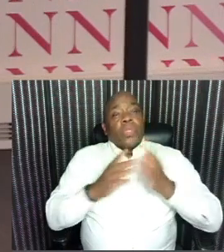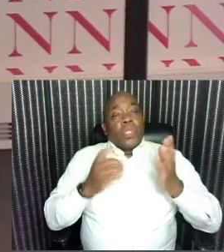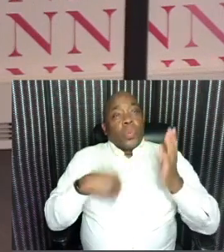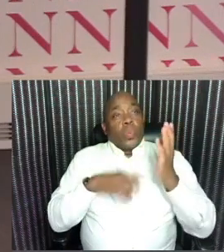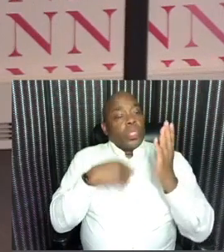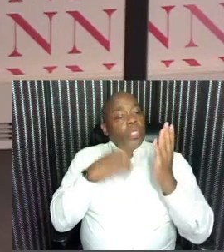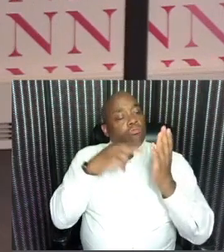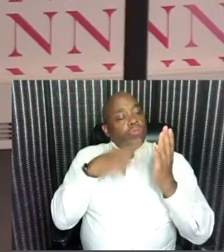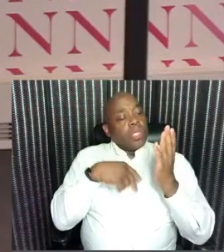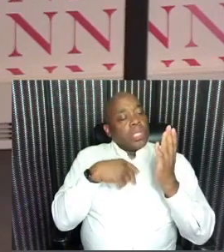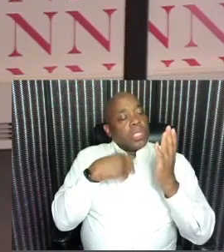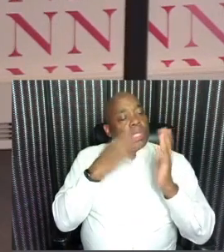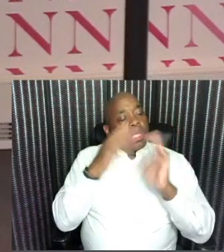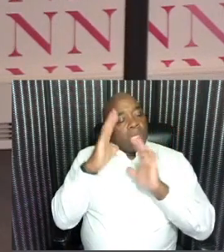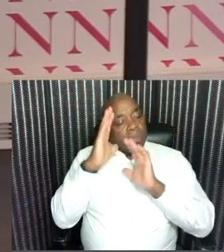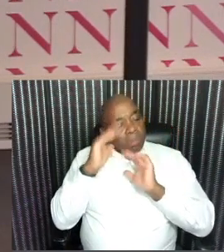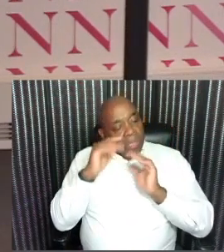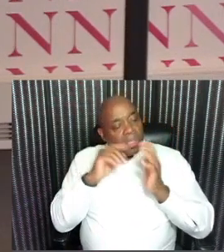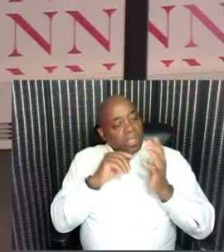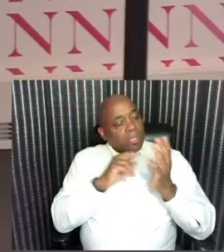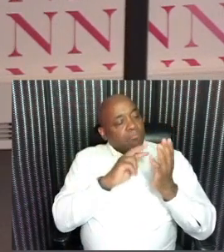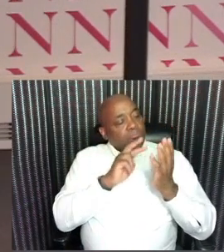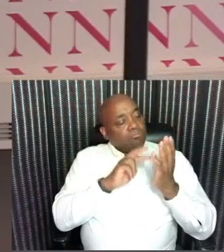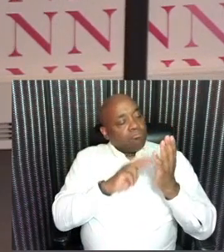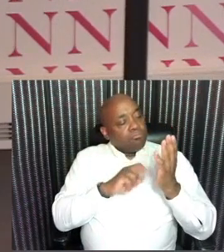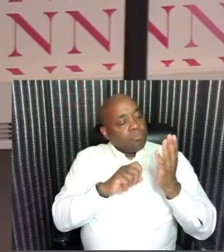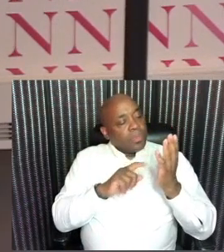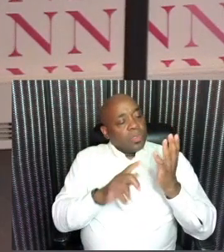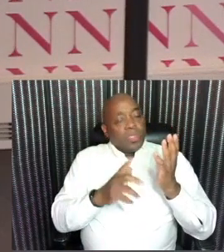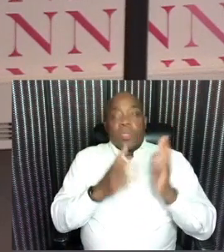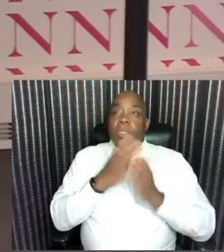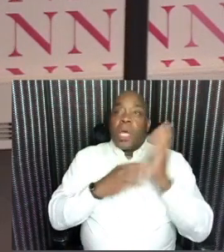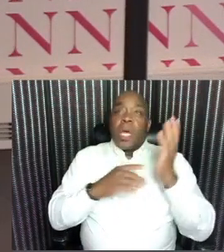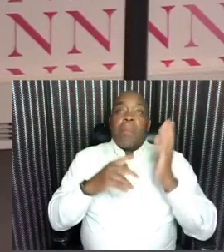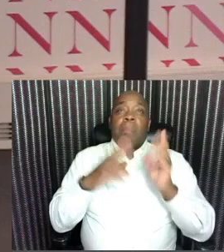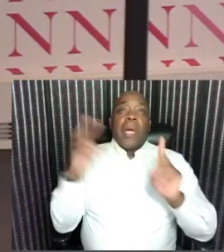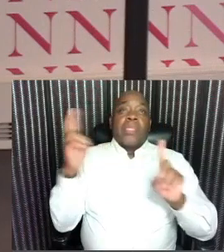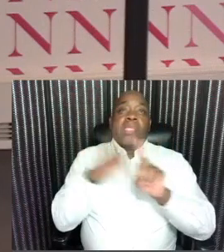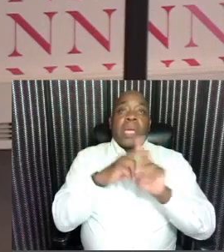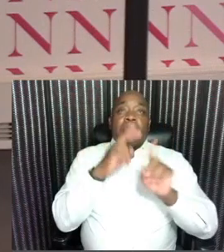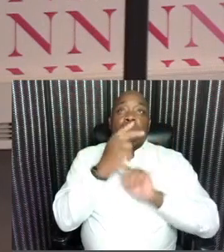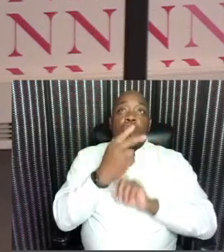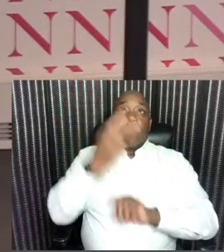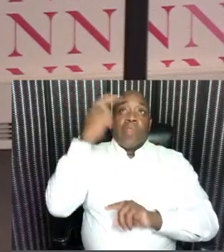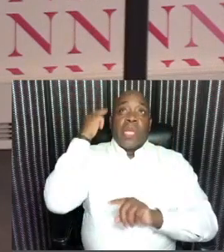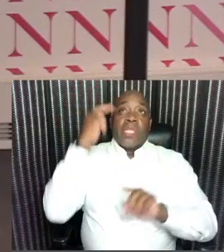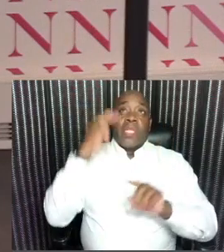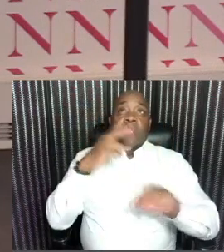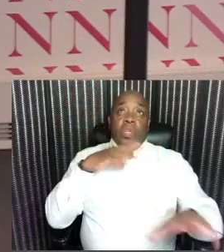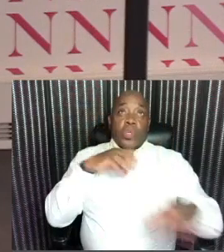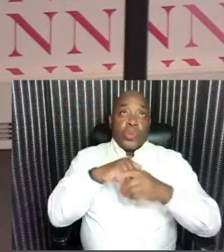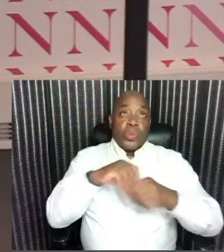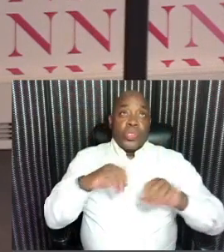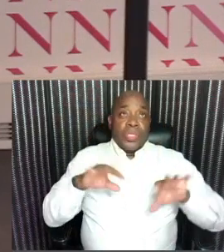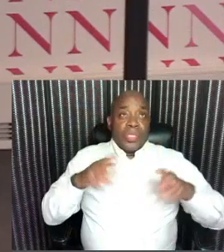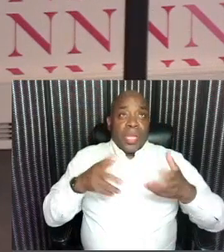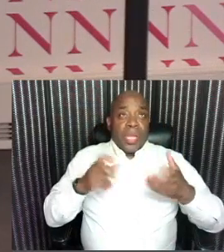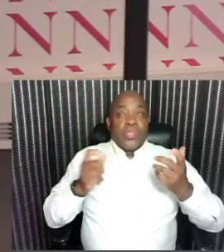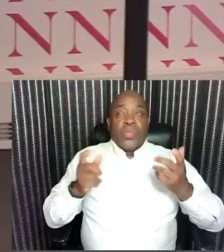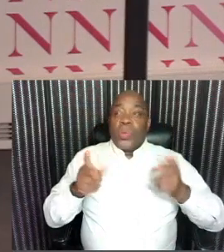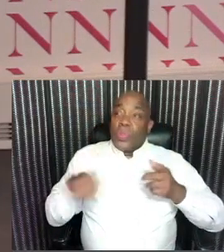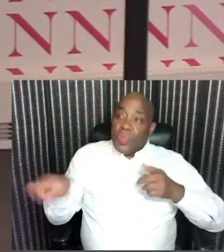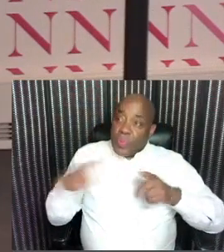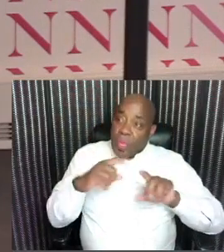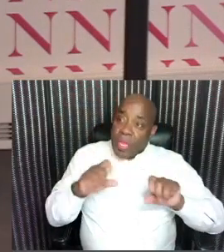often, you know, have like short sort of like reflective assignments built in, sort of get in their capacity to like think